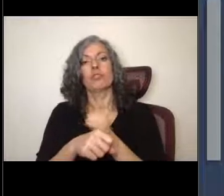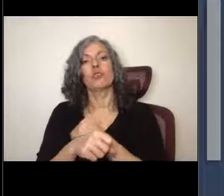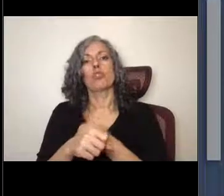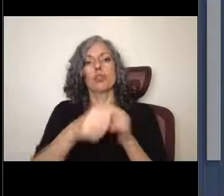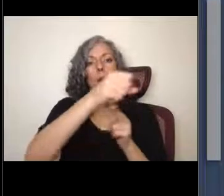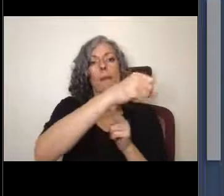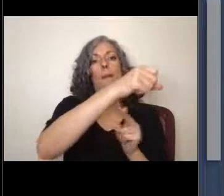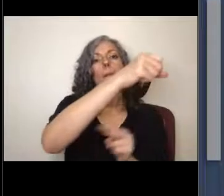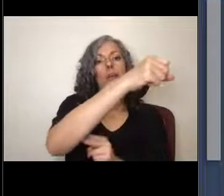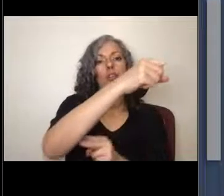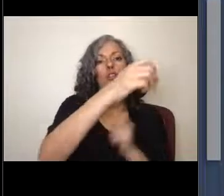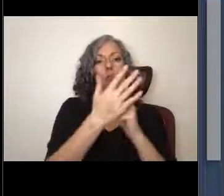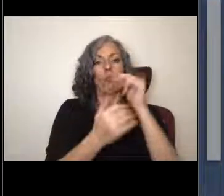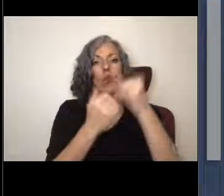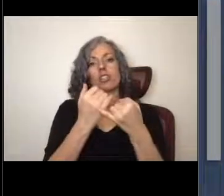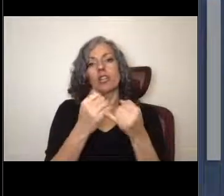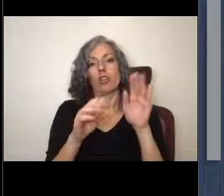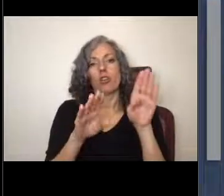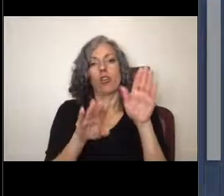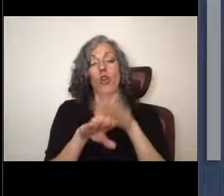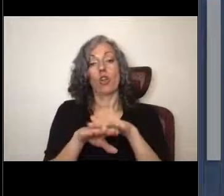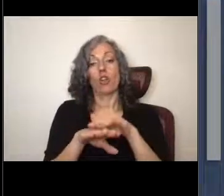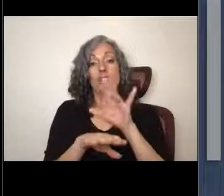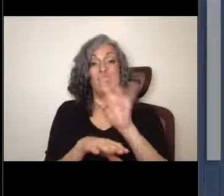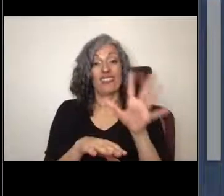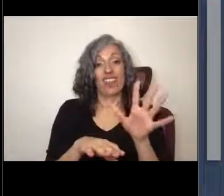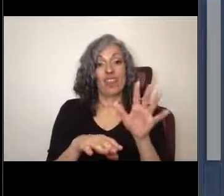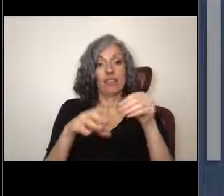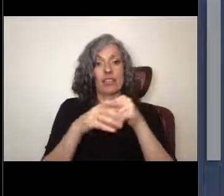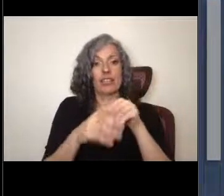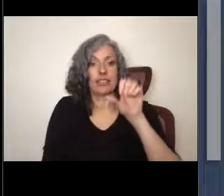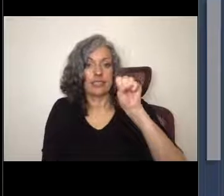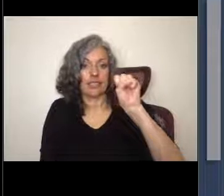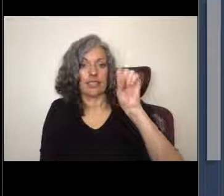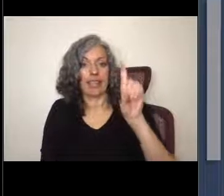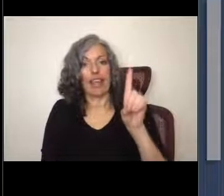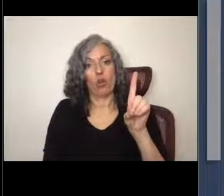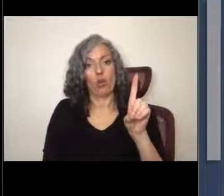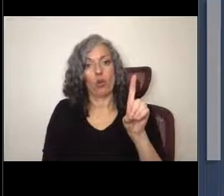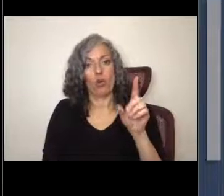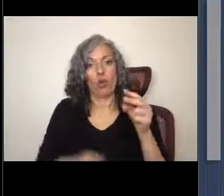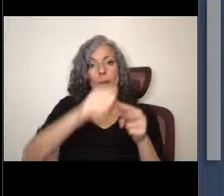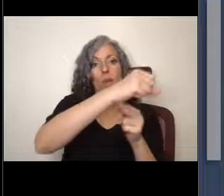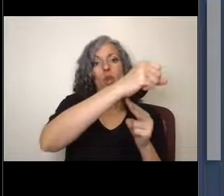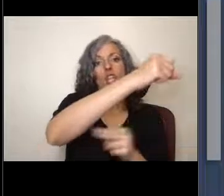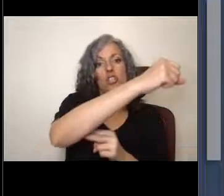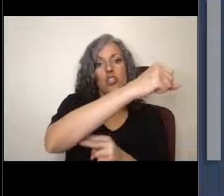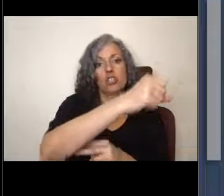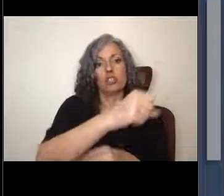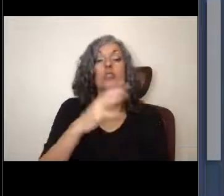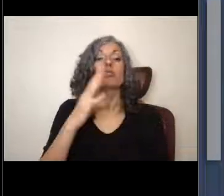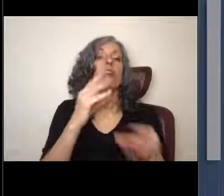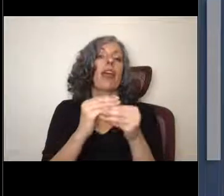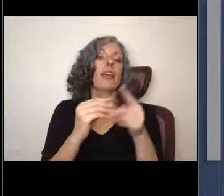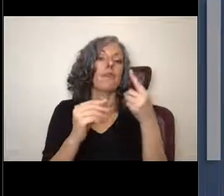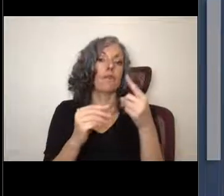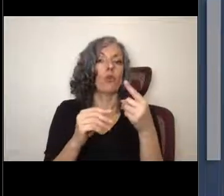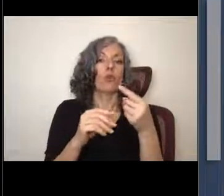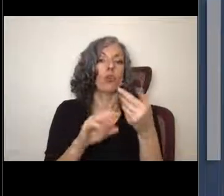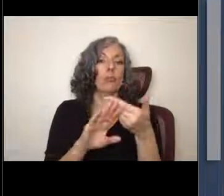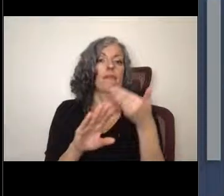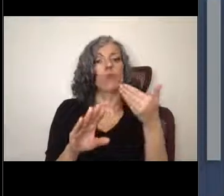rehabilitation project on State Route 75 in San Diego at the Coronado Bridge. This is requesting a supplemental allocation for pre-construction